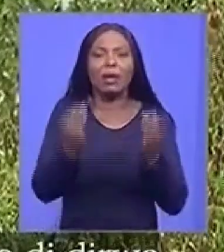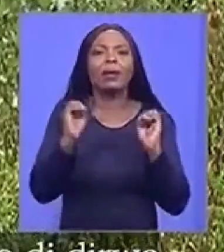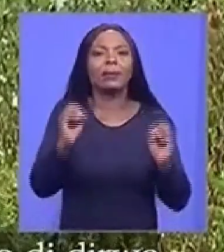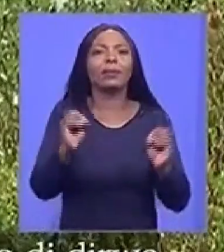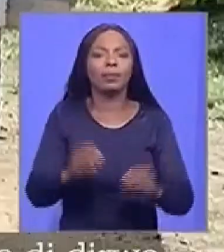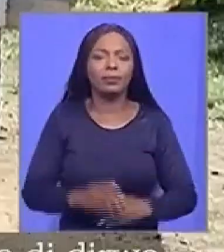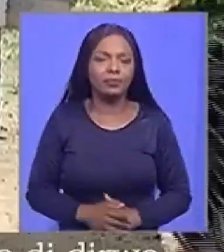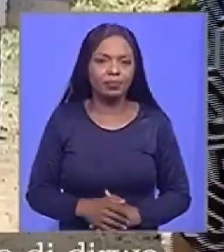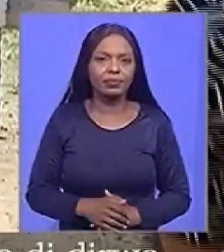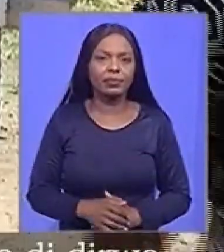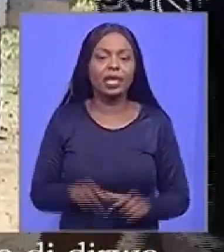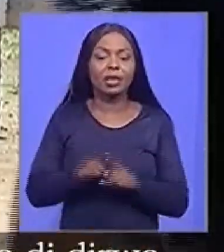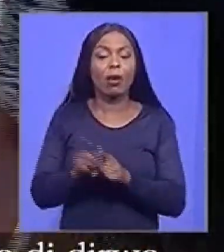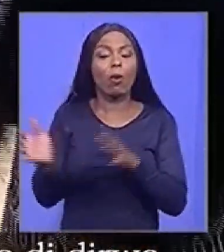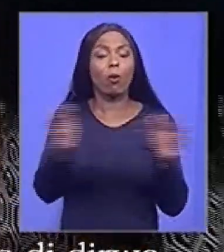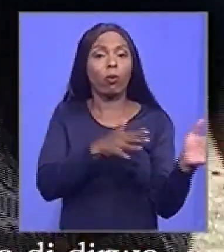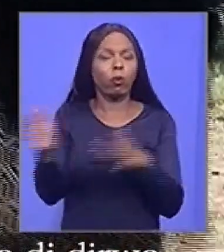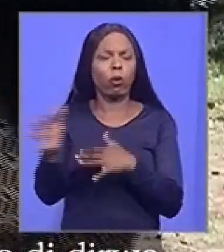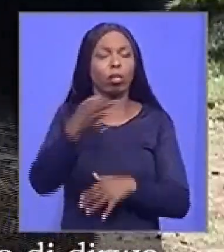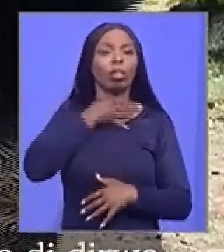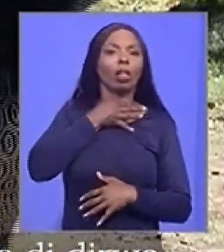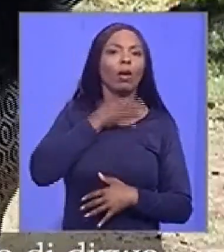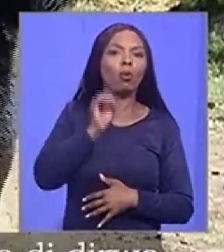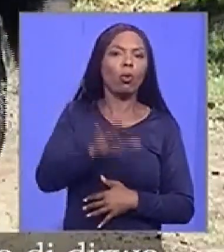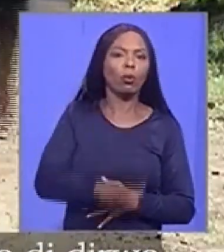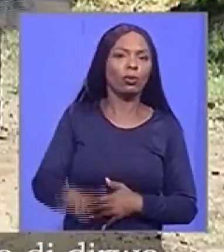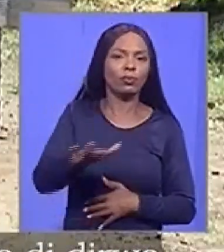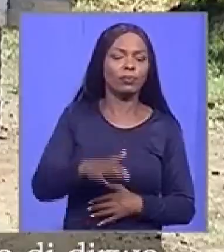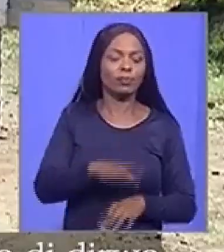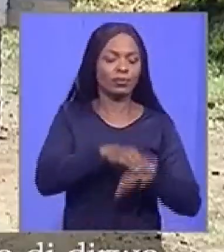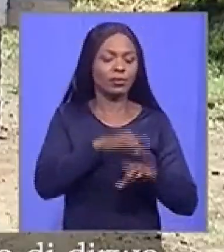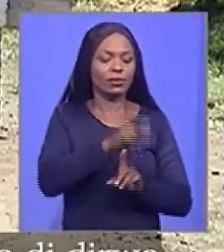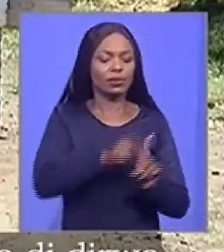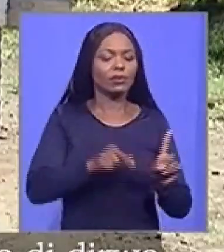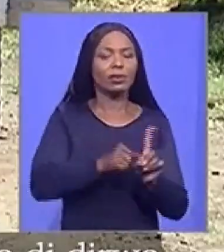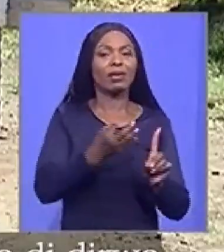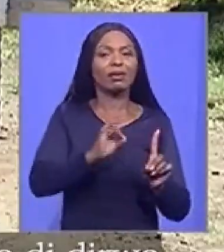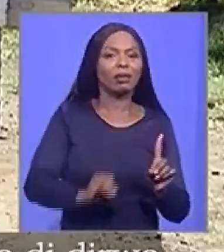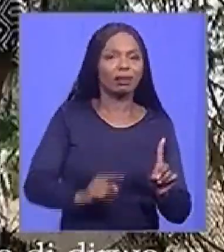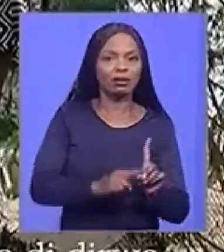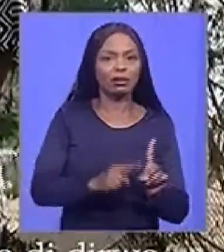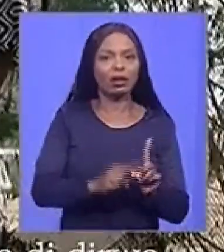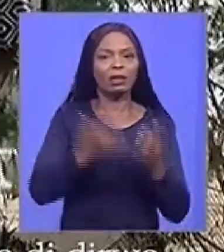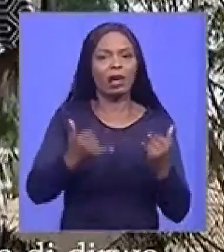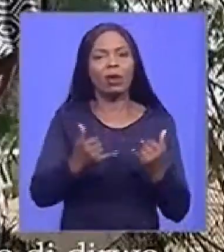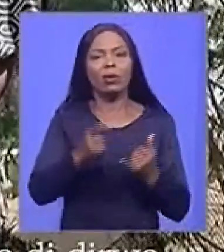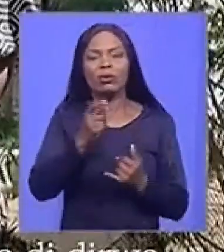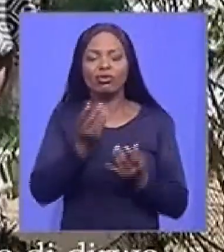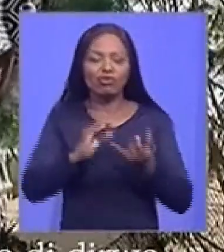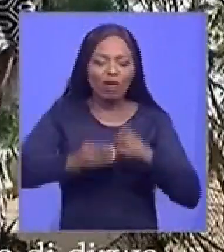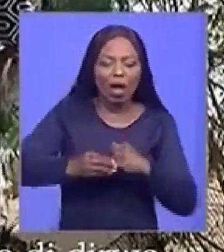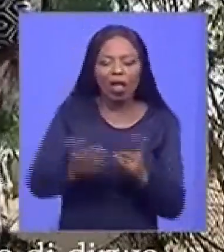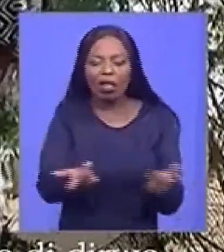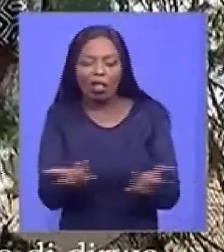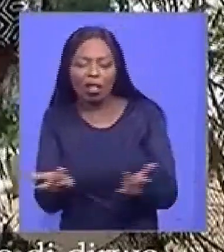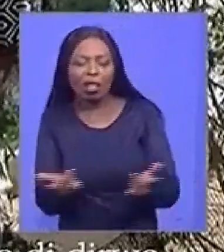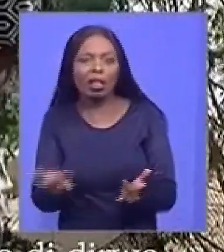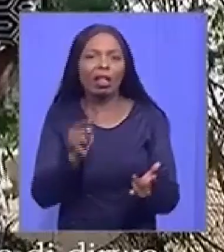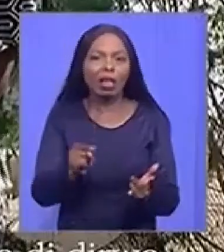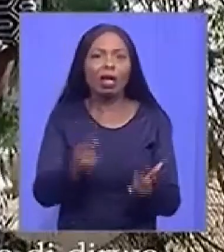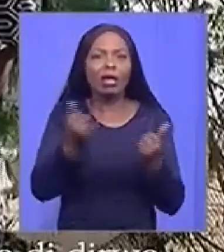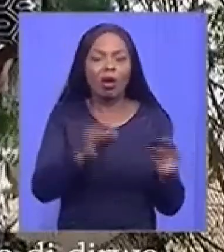bosa. Caroline Mantsiane wa dingwaga di le 30 yo bonang letseno ka ditiro tsa nakwana o fudugetse